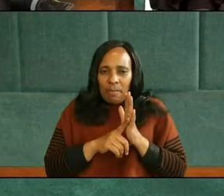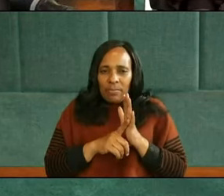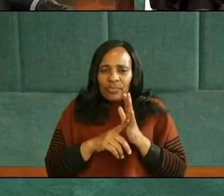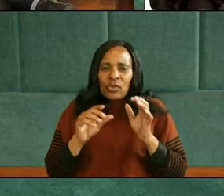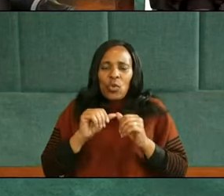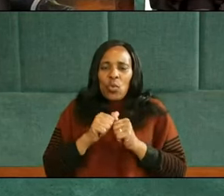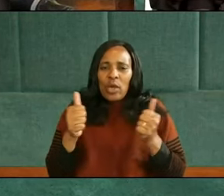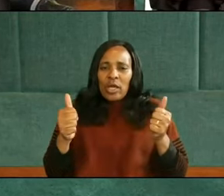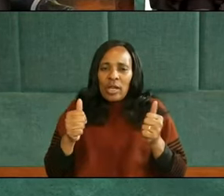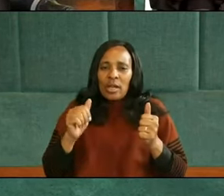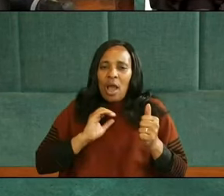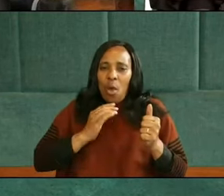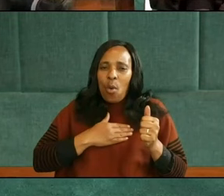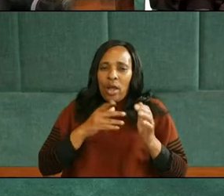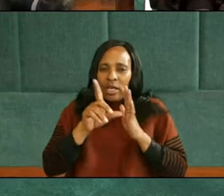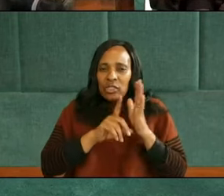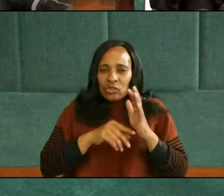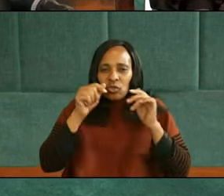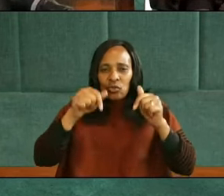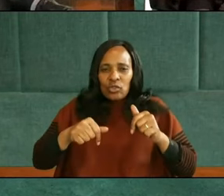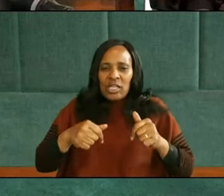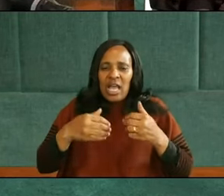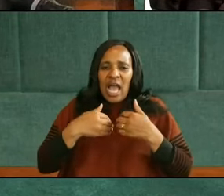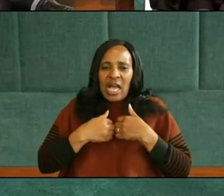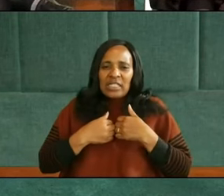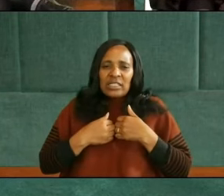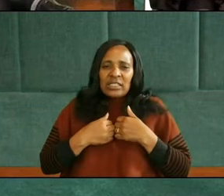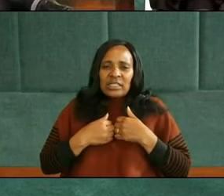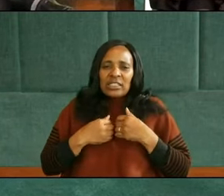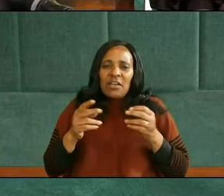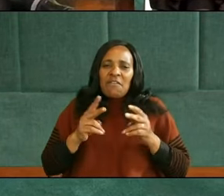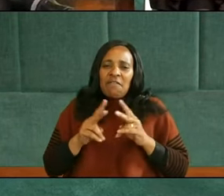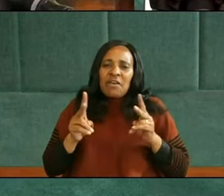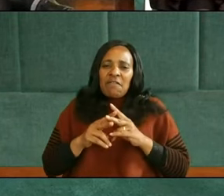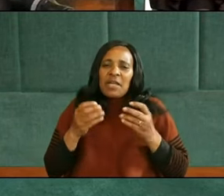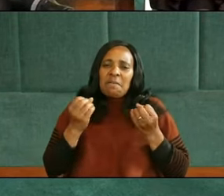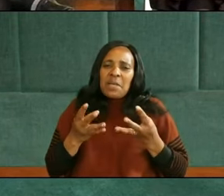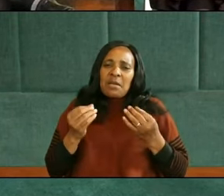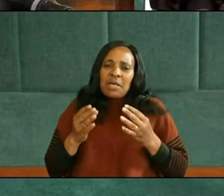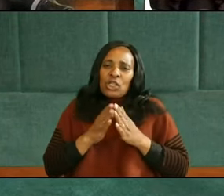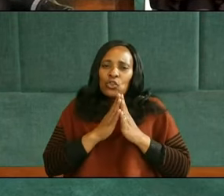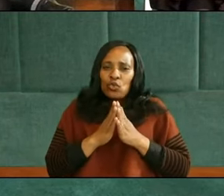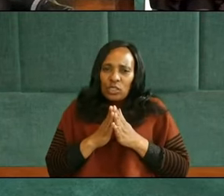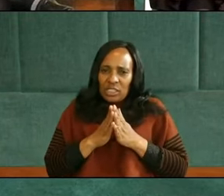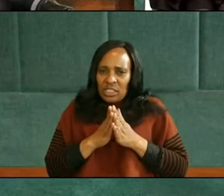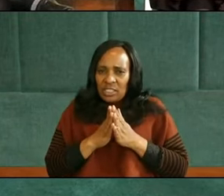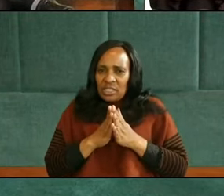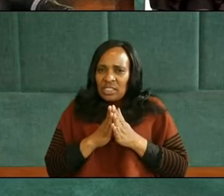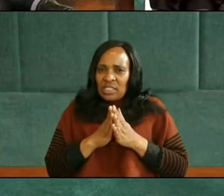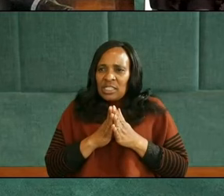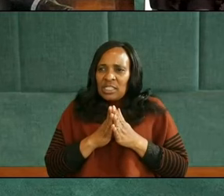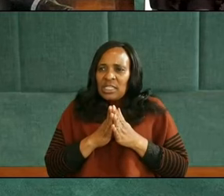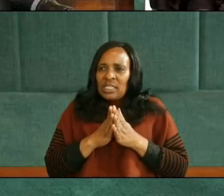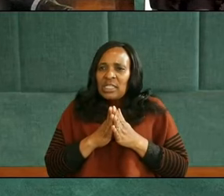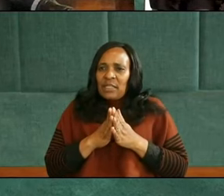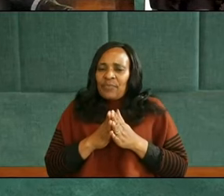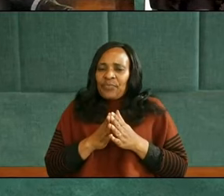Well, our lesson today has very many stories in one. It has the reign of